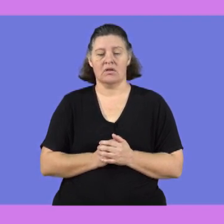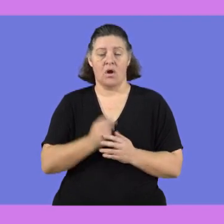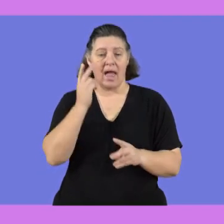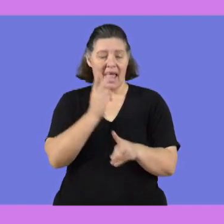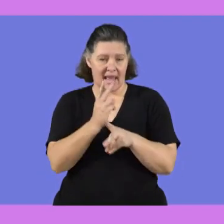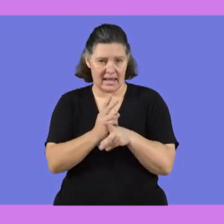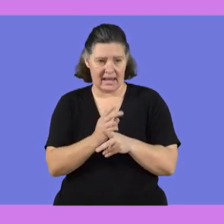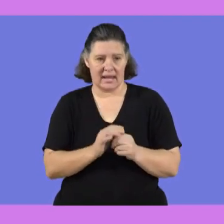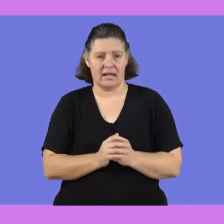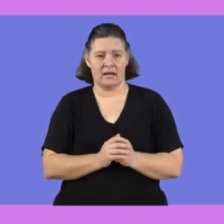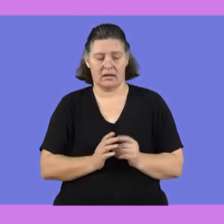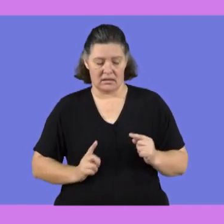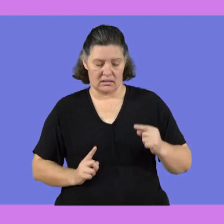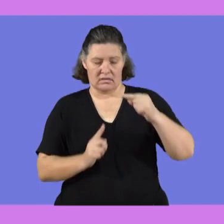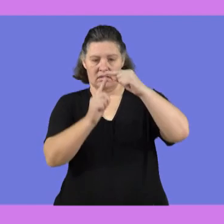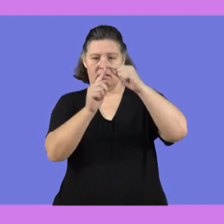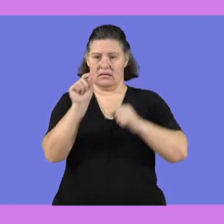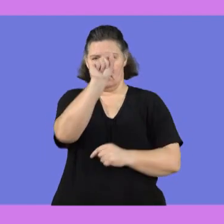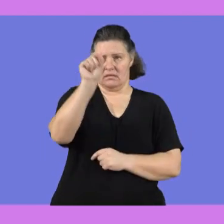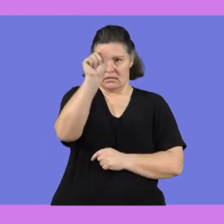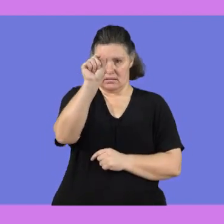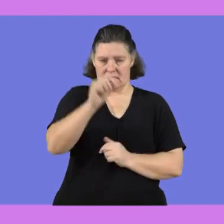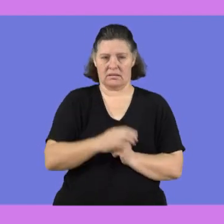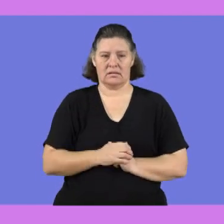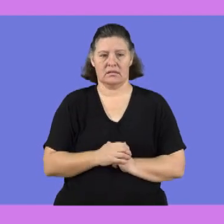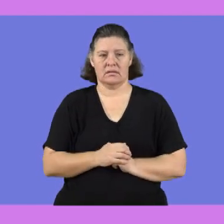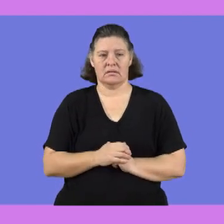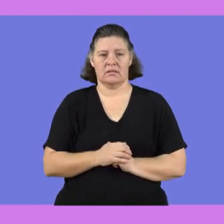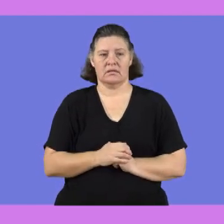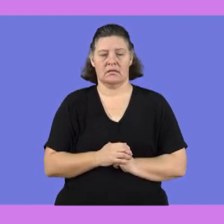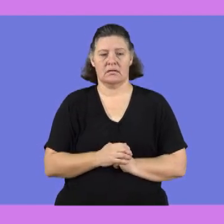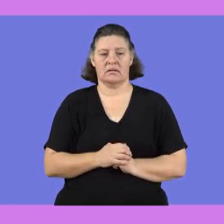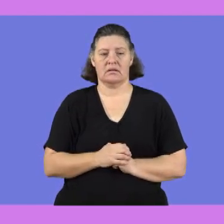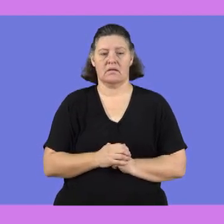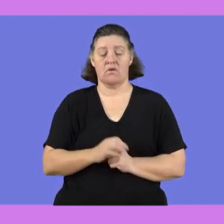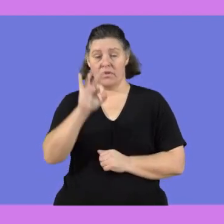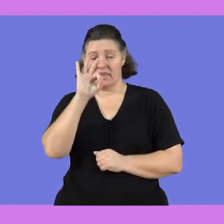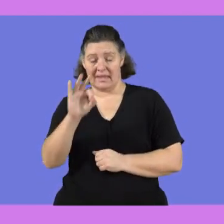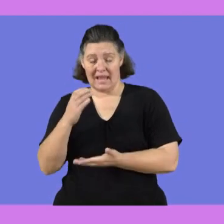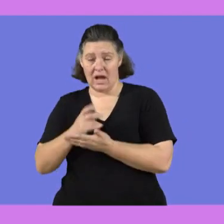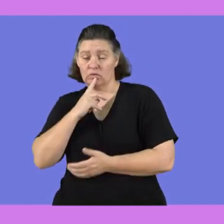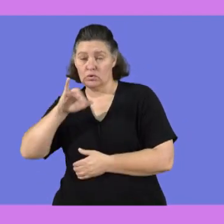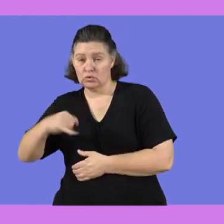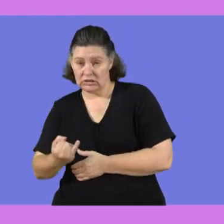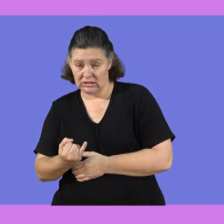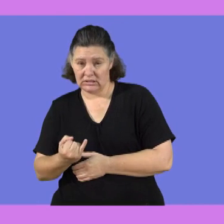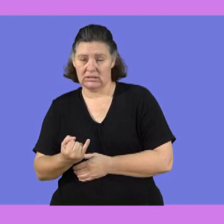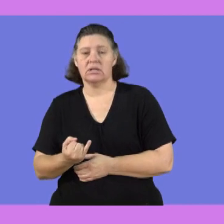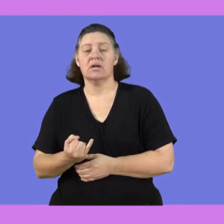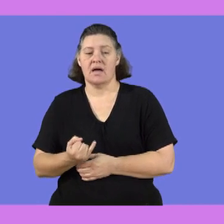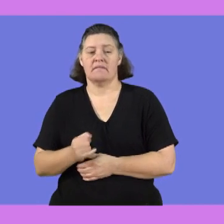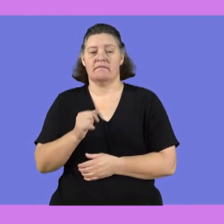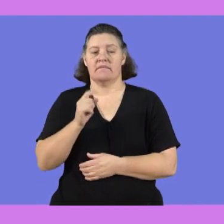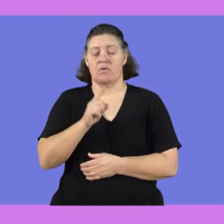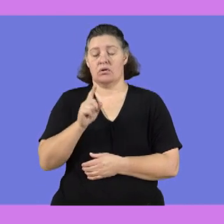7, and this is your 8. So now, once more, where the 2 meet, this is your point. And then